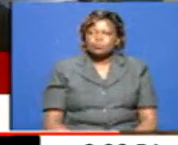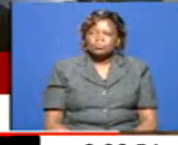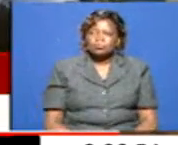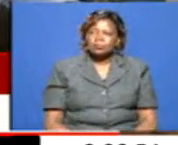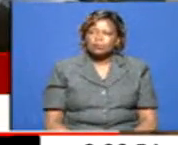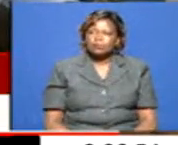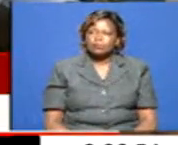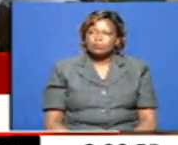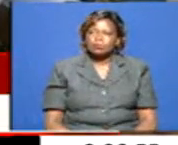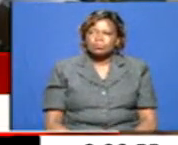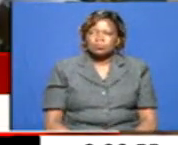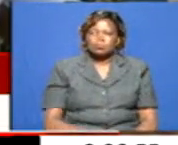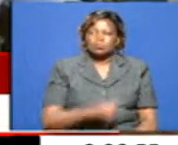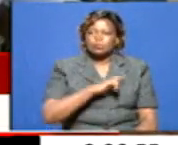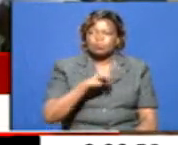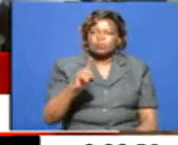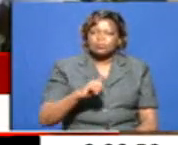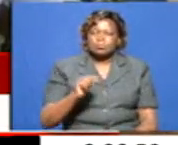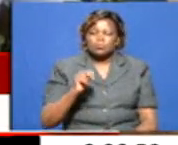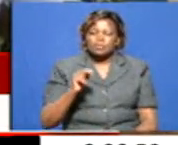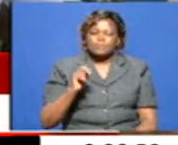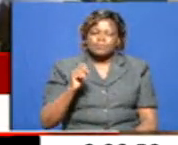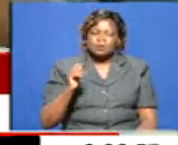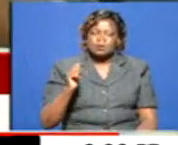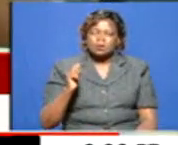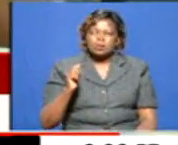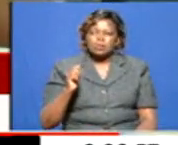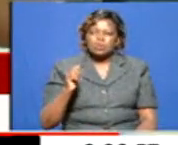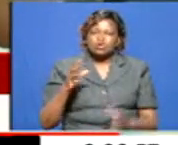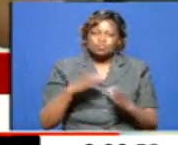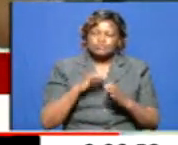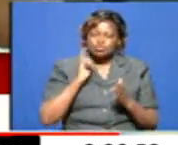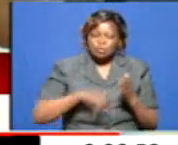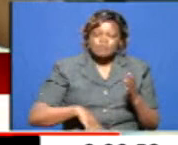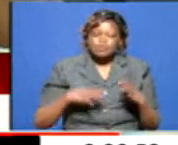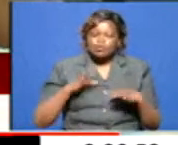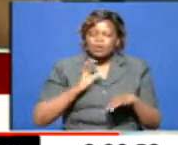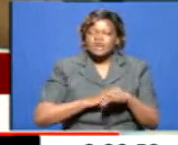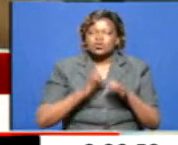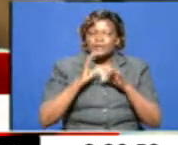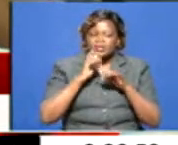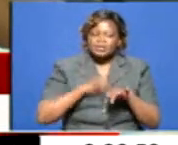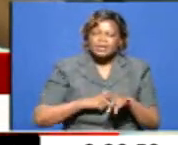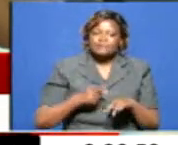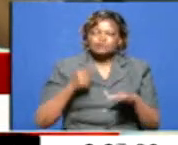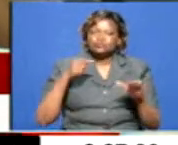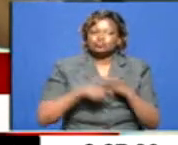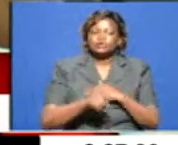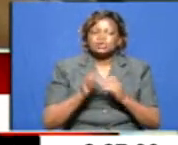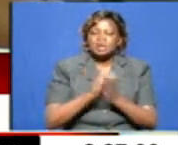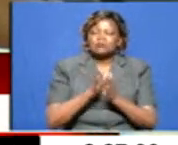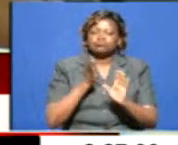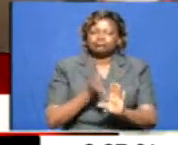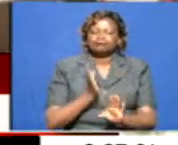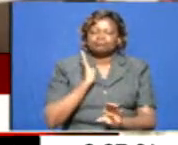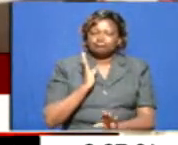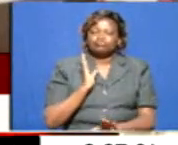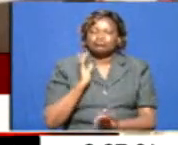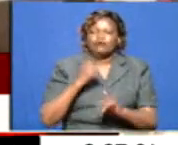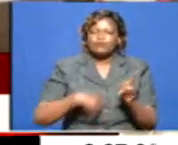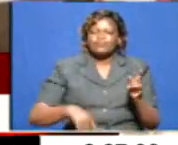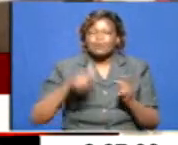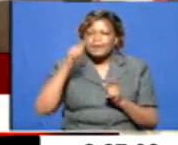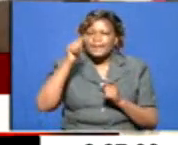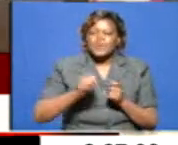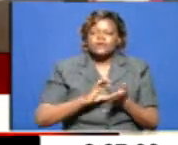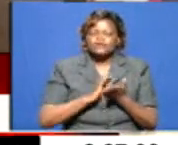Zamara Group says most pension fund members only receive communication when joining and exiting the pension fund. Group CEO